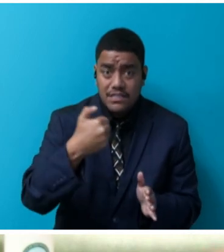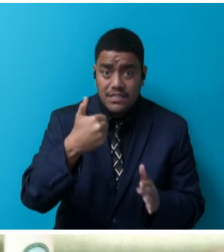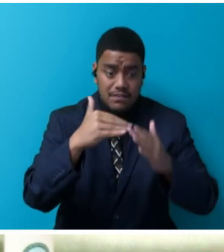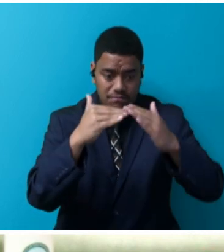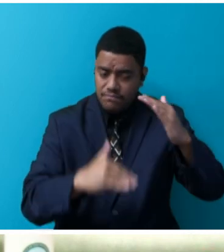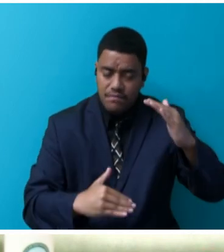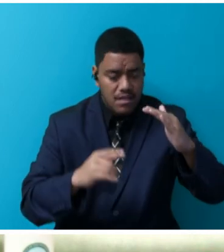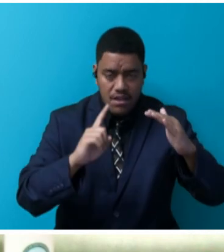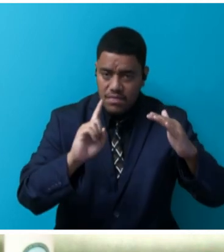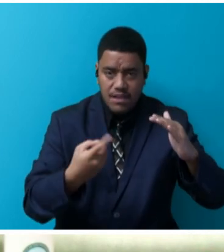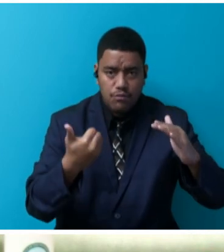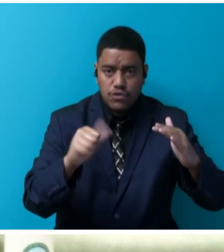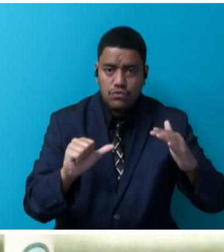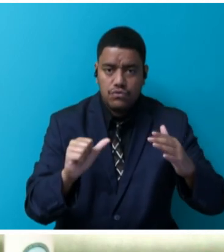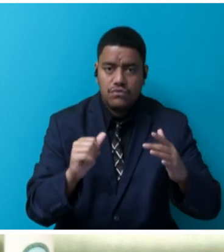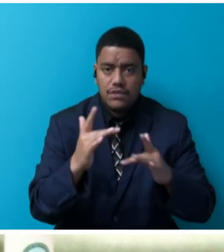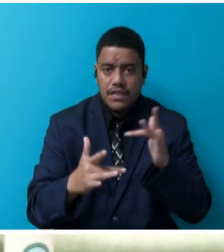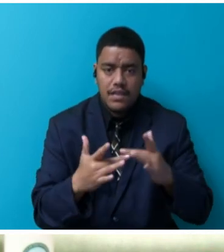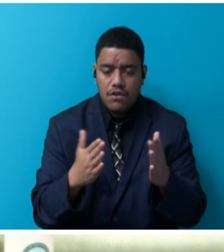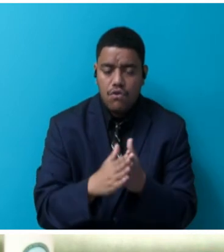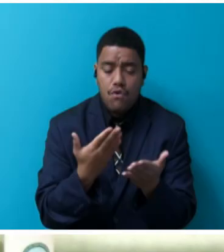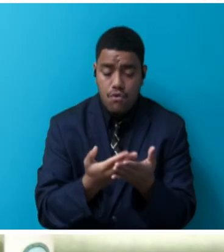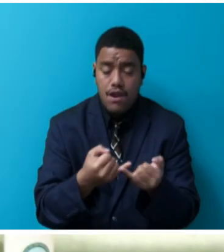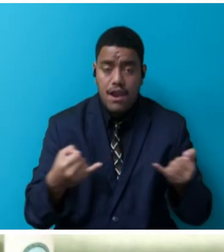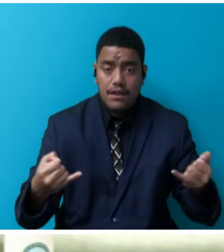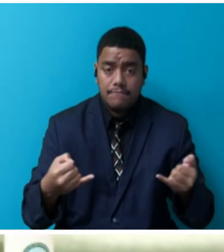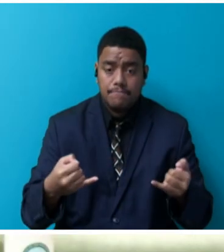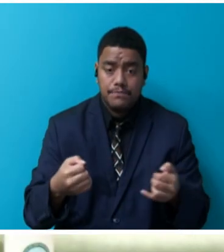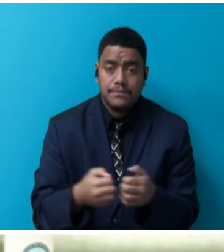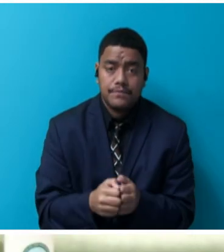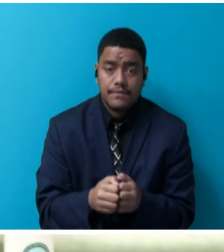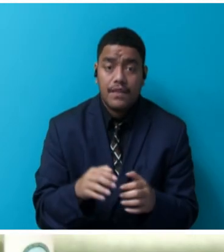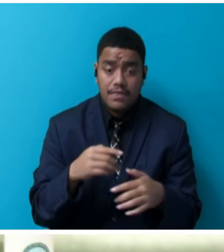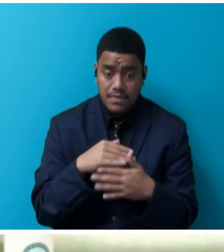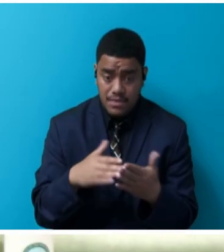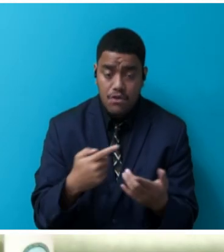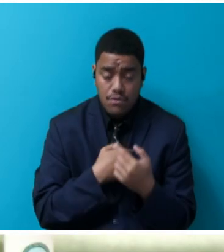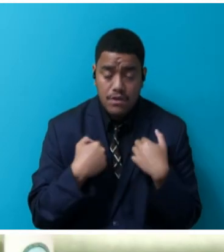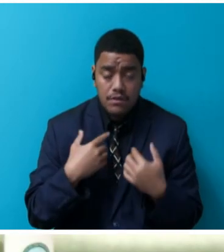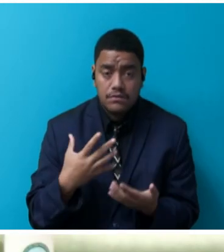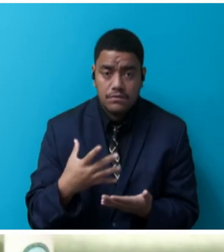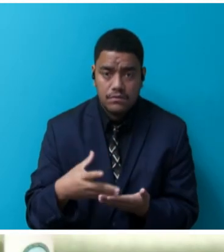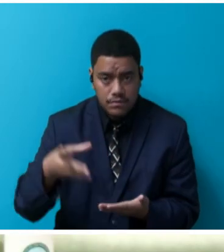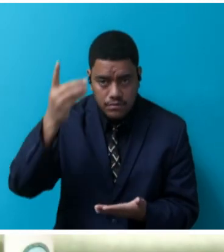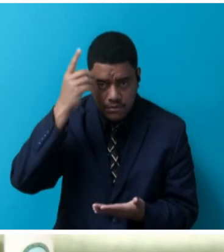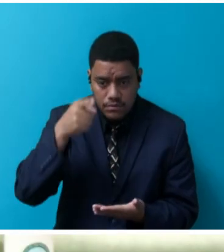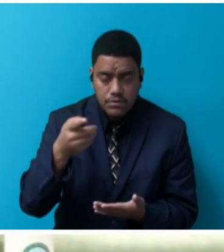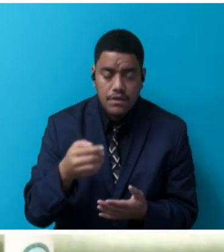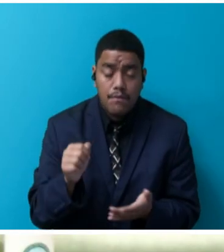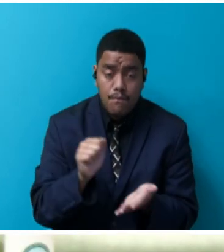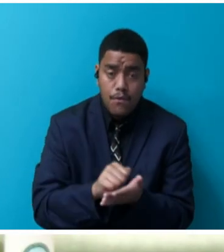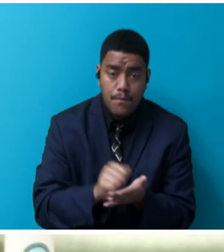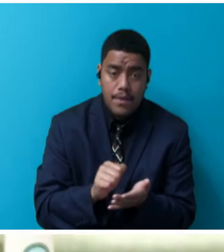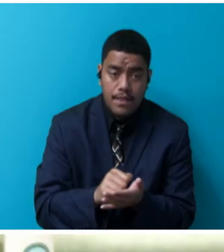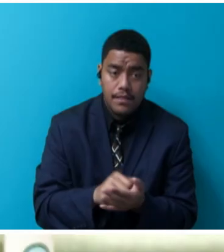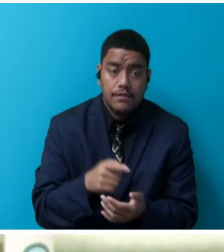Currently, most platforms require users to be 13. We acknowledge that having this implemented properly